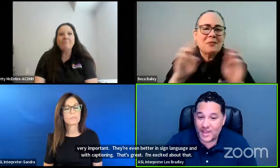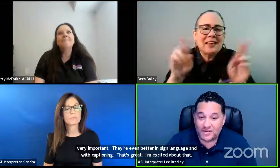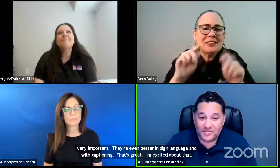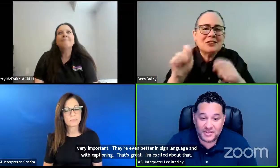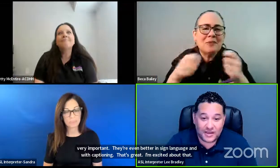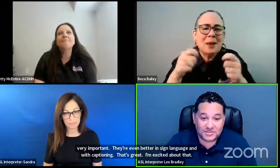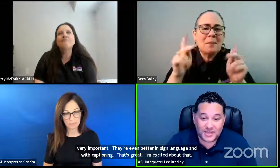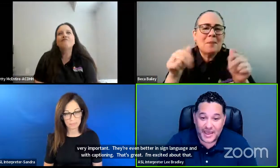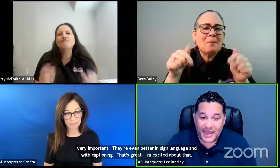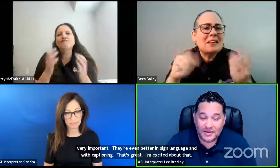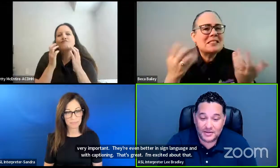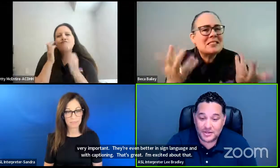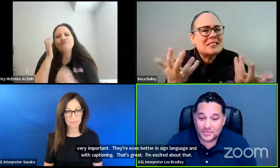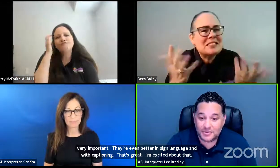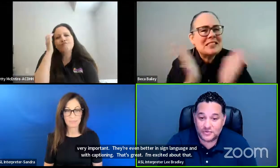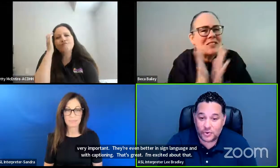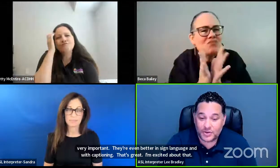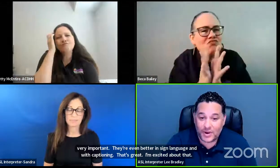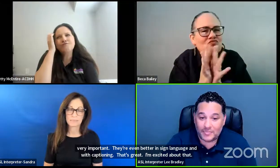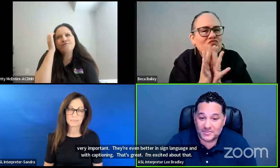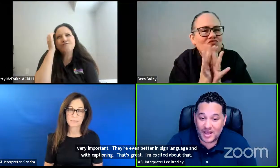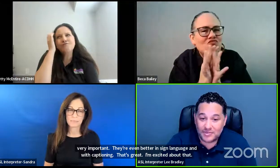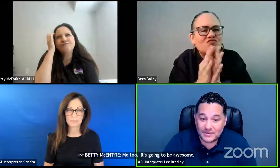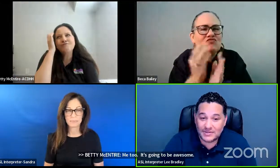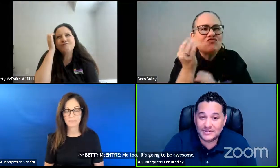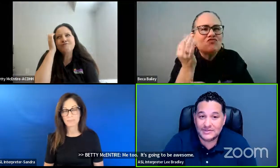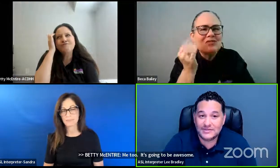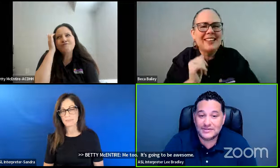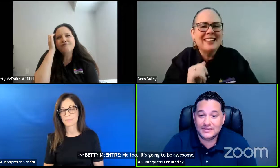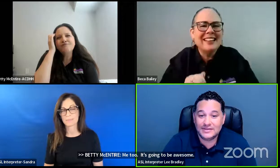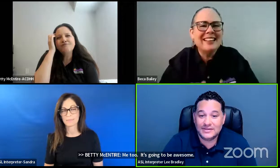Betty, do you have anything else to add before we wrap this up?